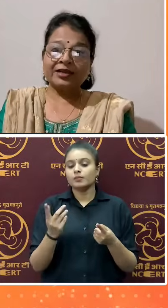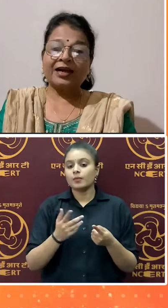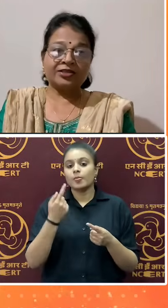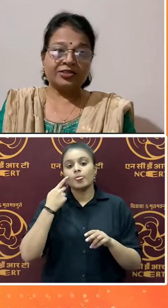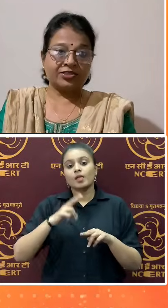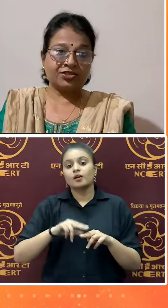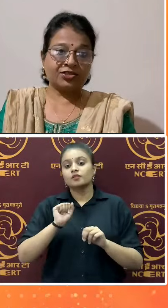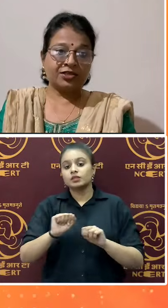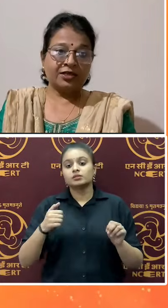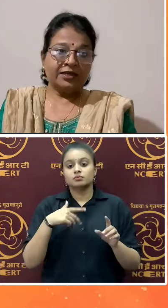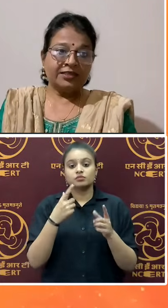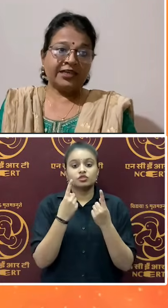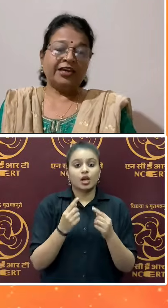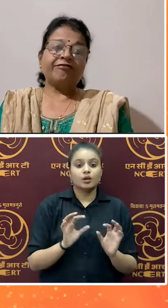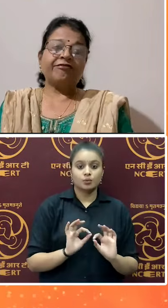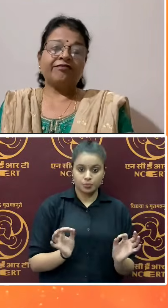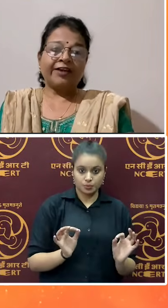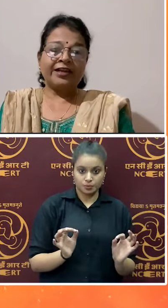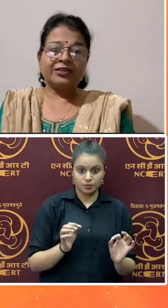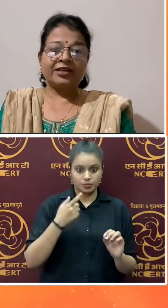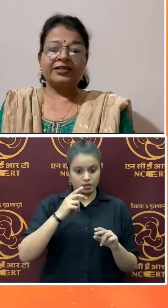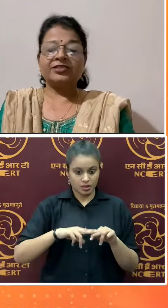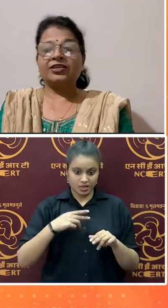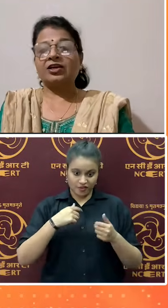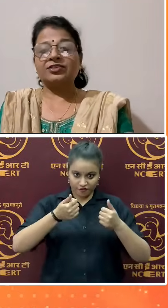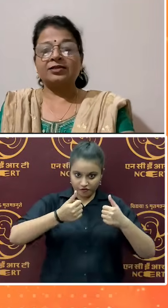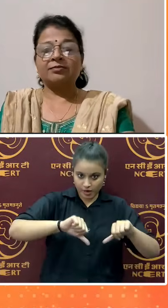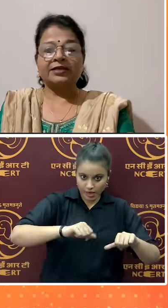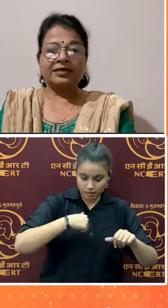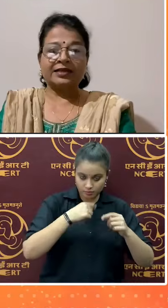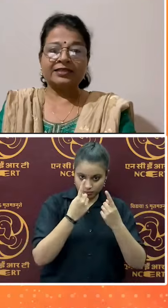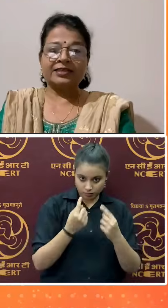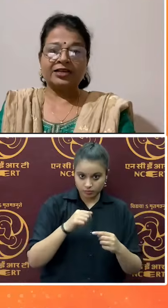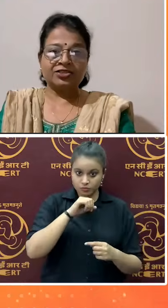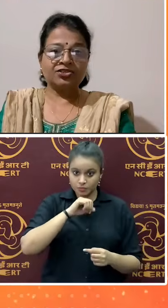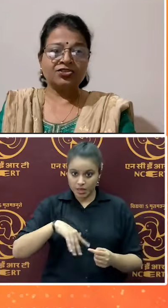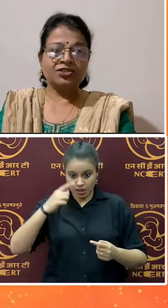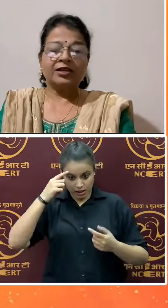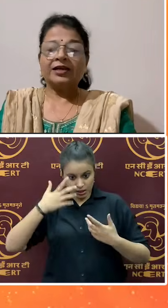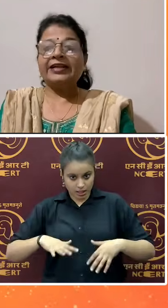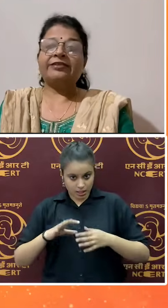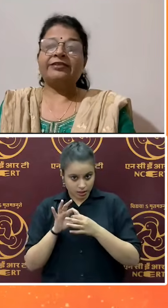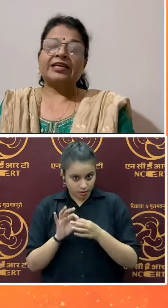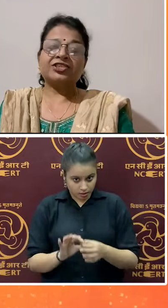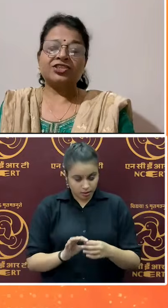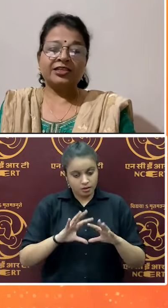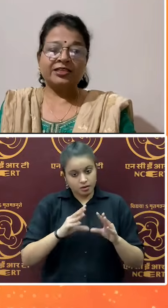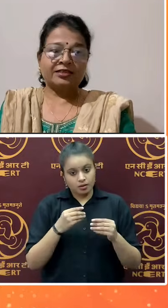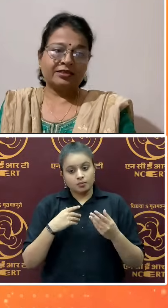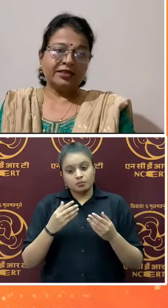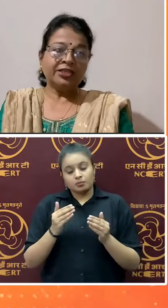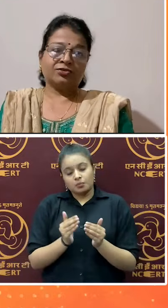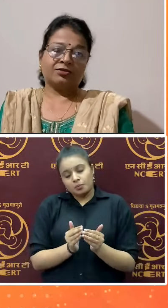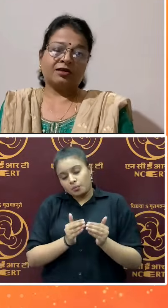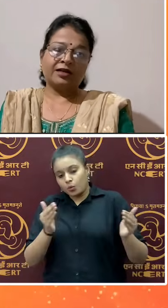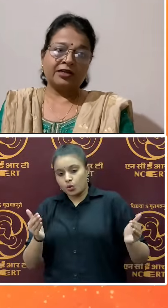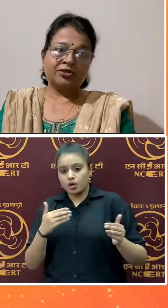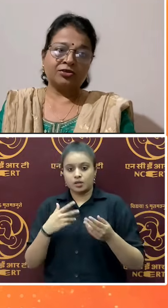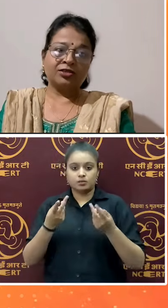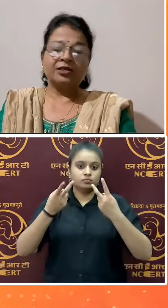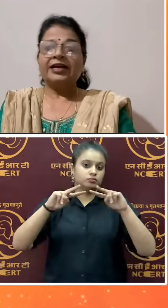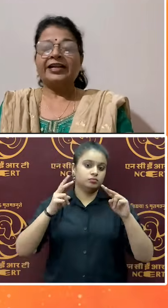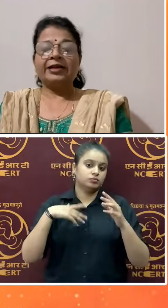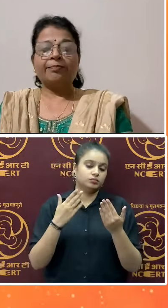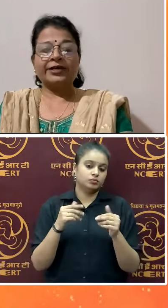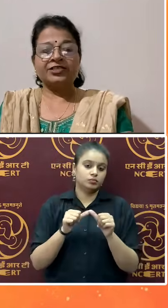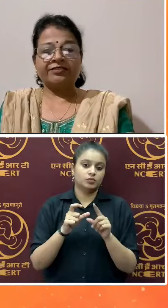not addressed? See, if we fail to address adolescent mental health conditions, it will extend it to